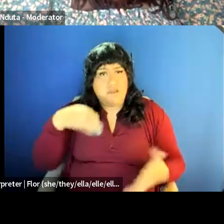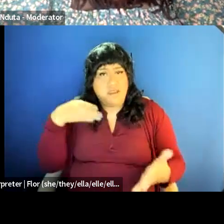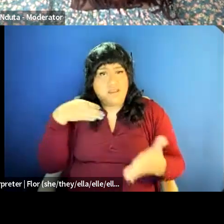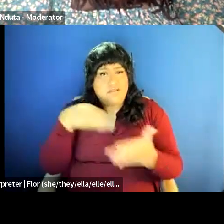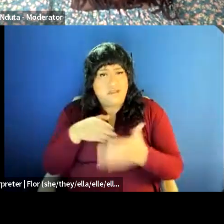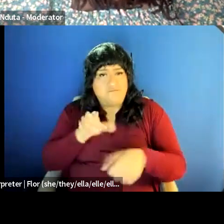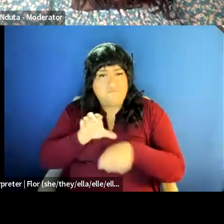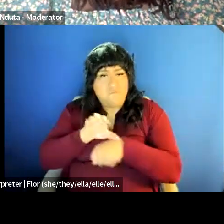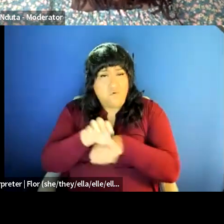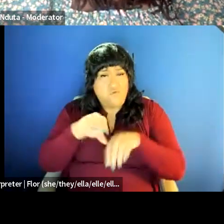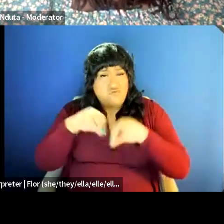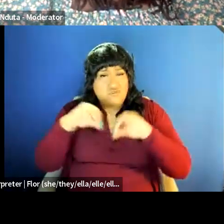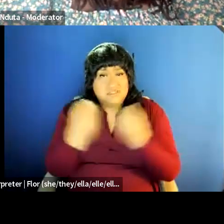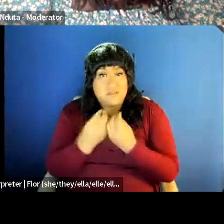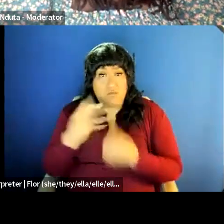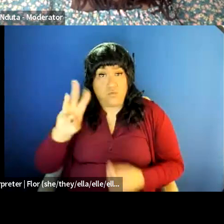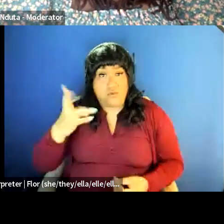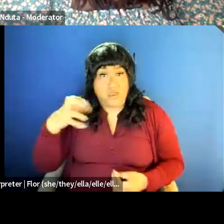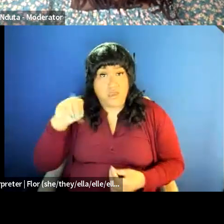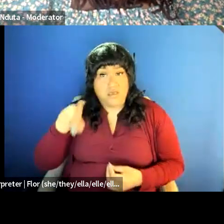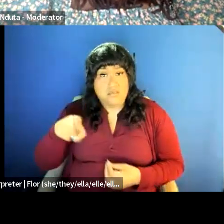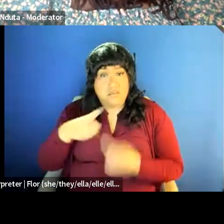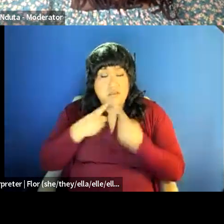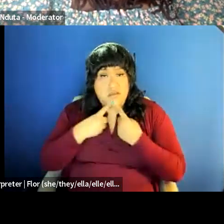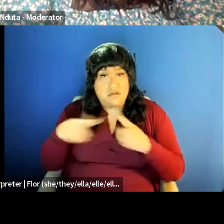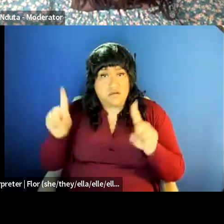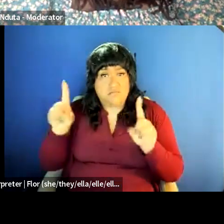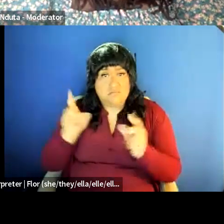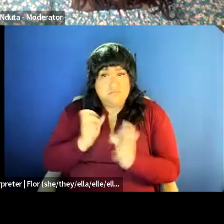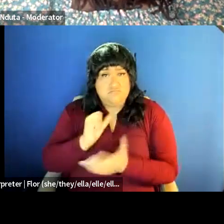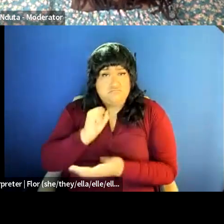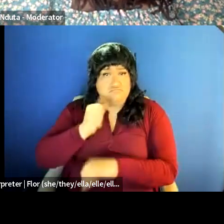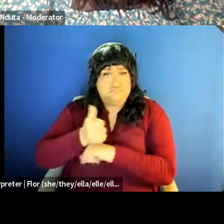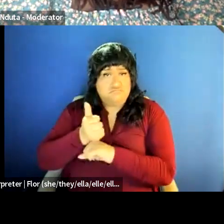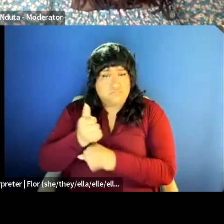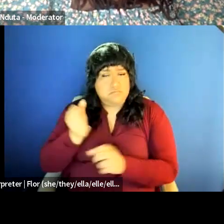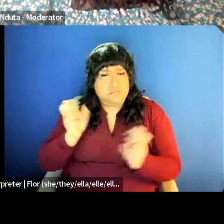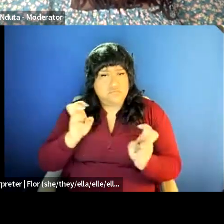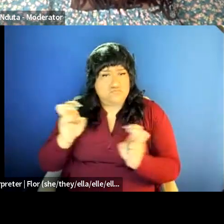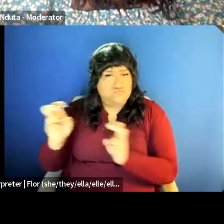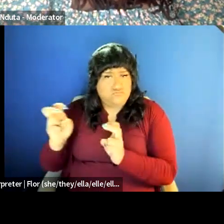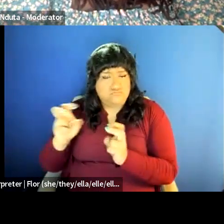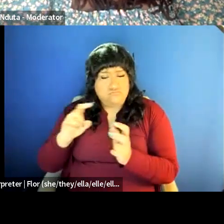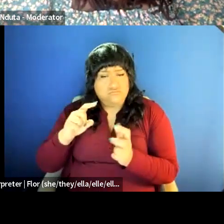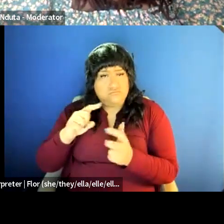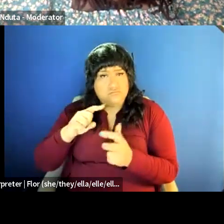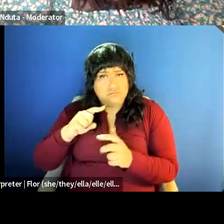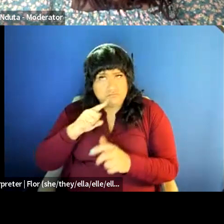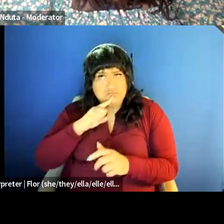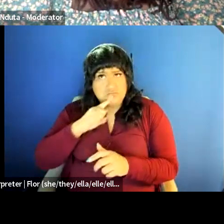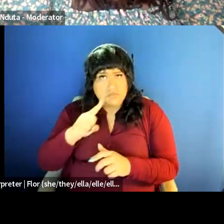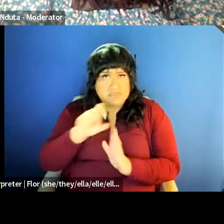right? The World Health Organization has issued guidances to nation states and to state states, right,